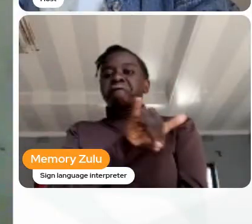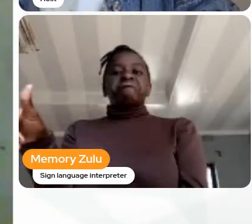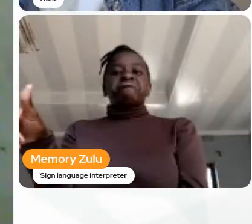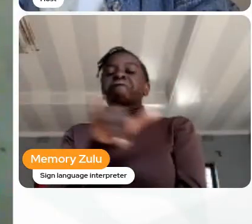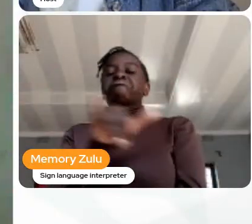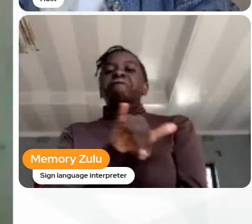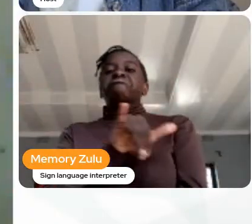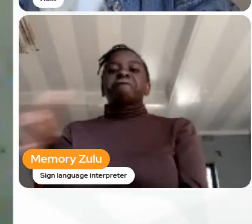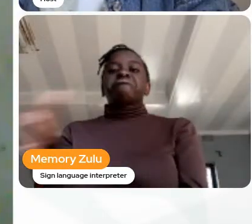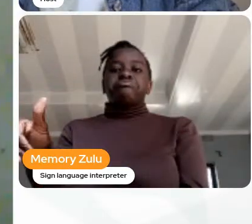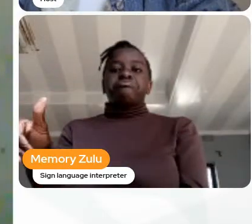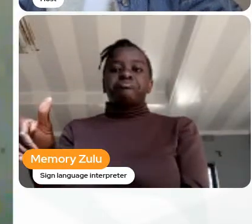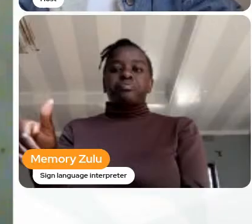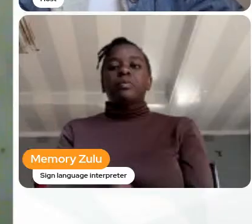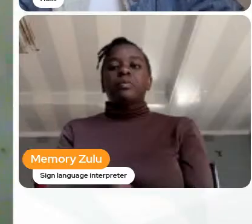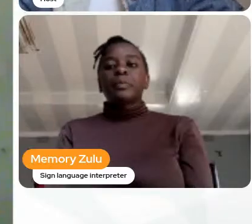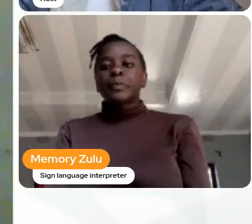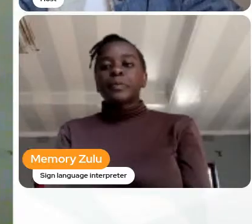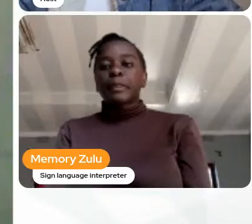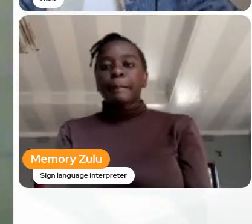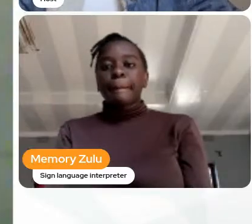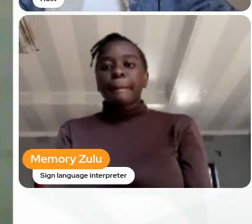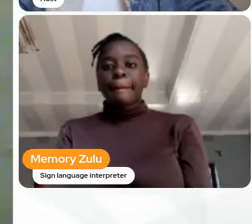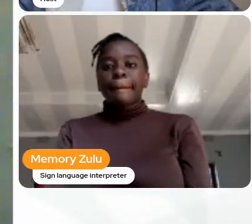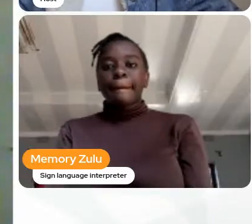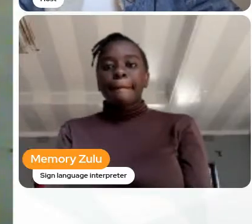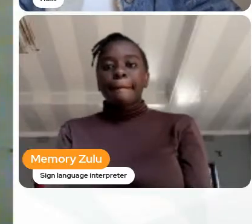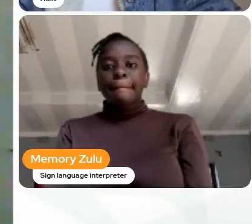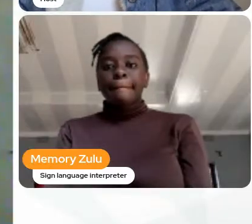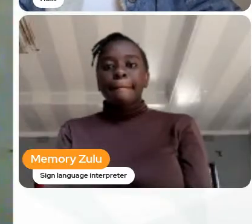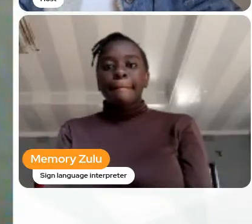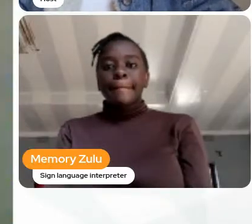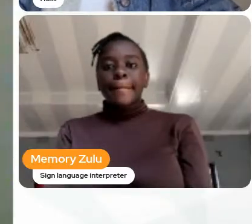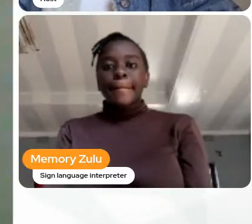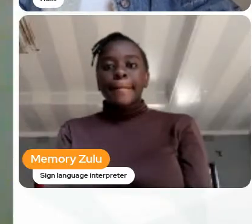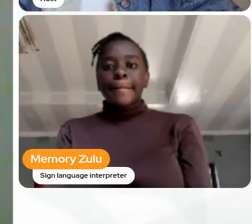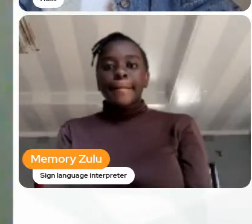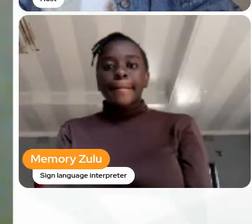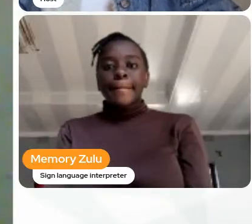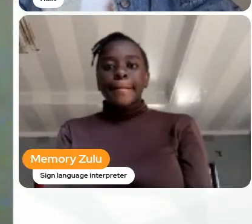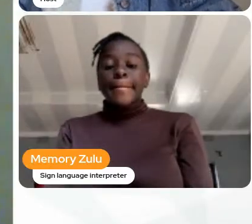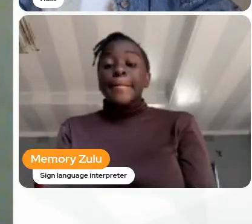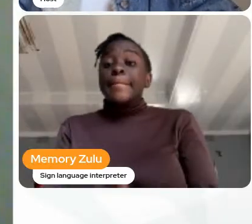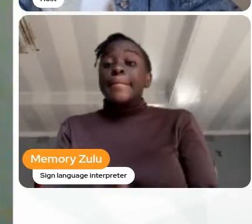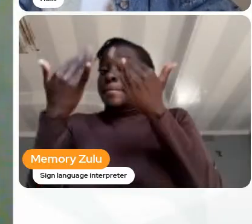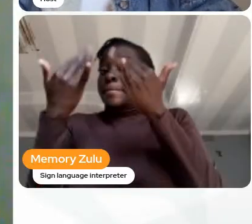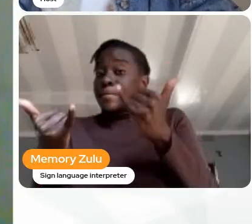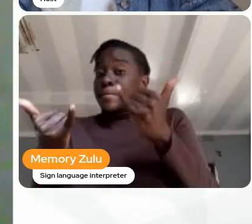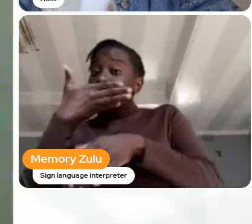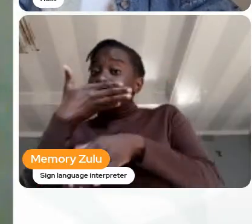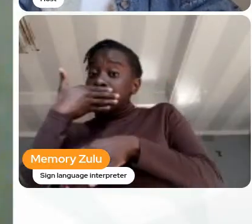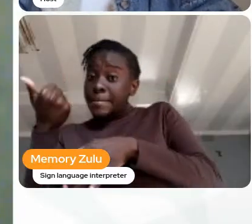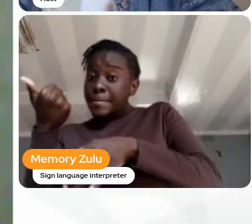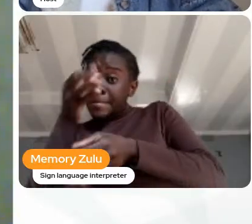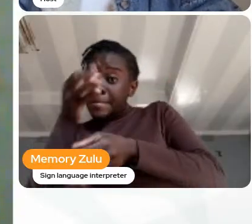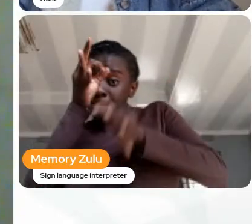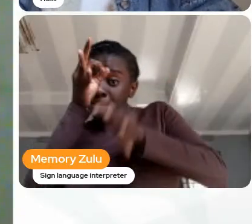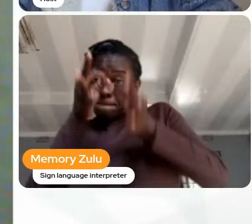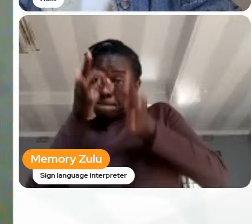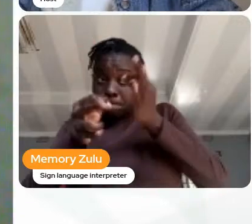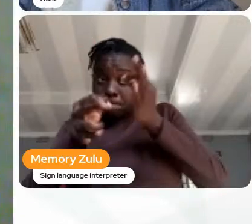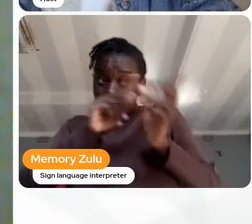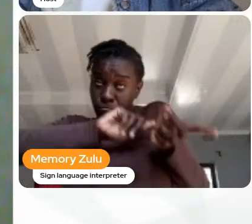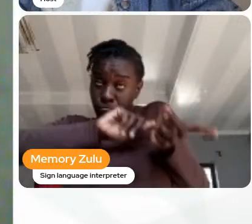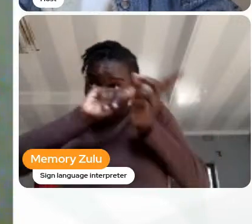officer that they might make a diagnosis. And it's somehow difficult at times to differentiate to say whether you're